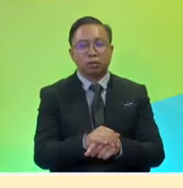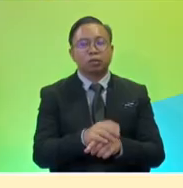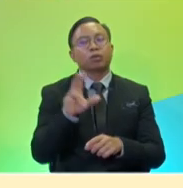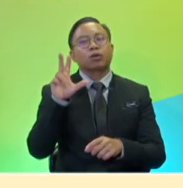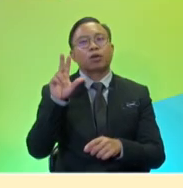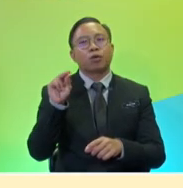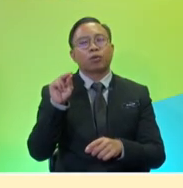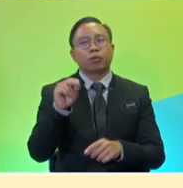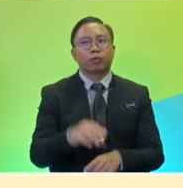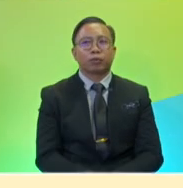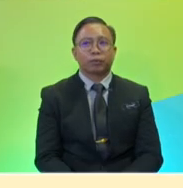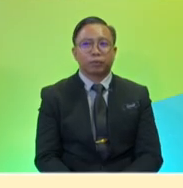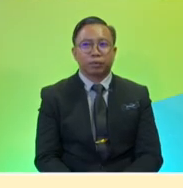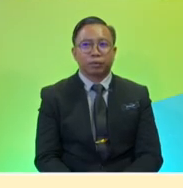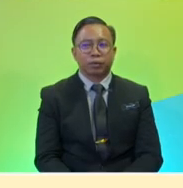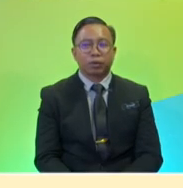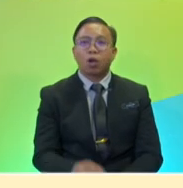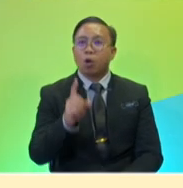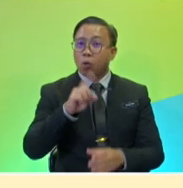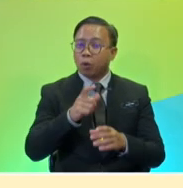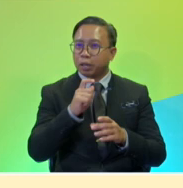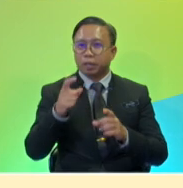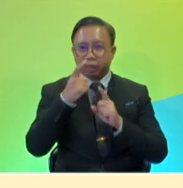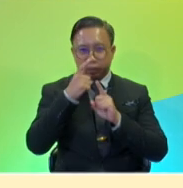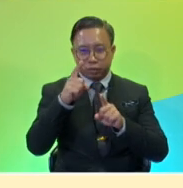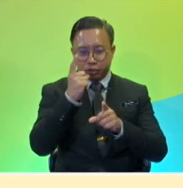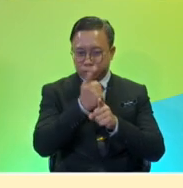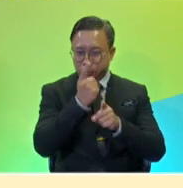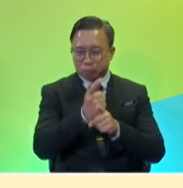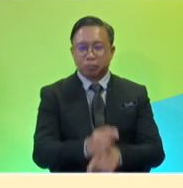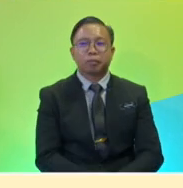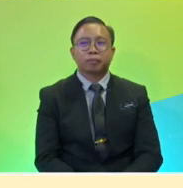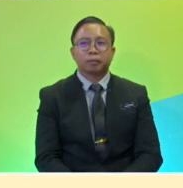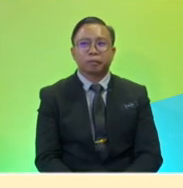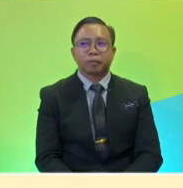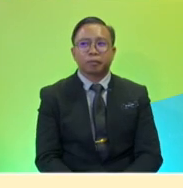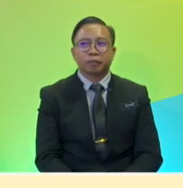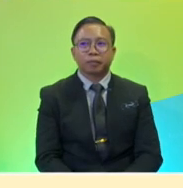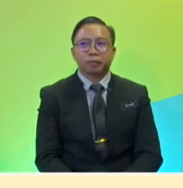No! Okay, Raksha. Okay. So what's the correct answer? What should be the correct answer?